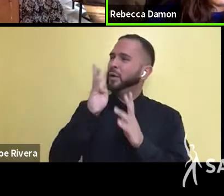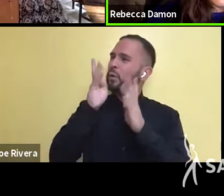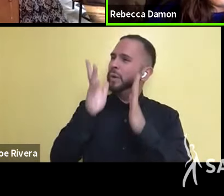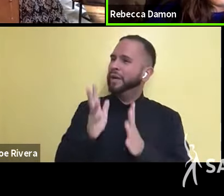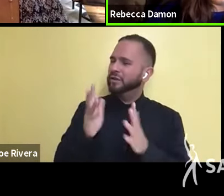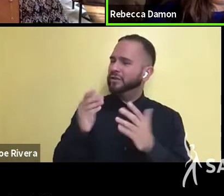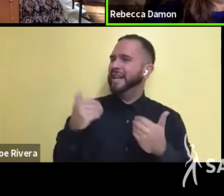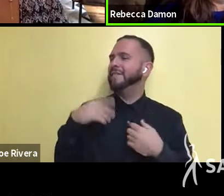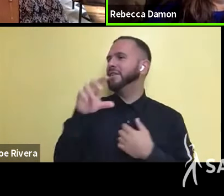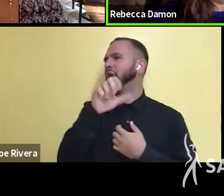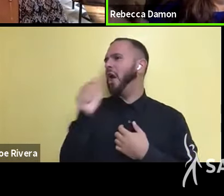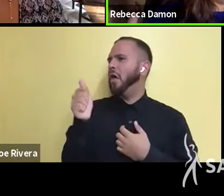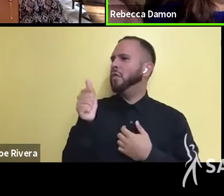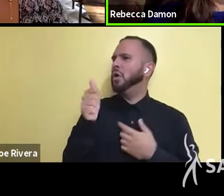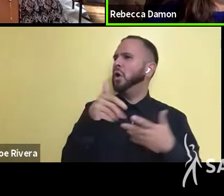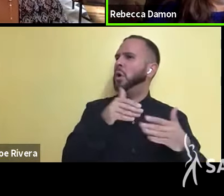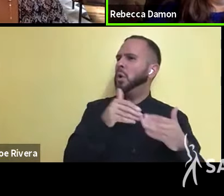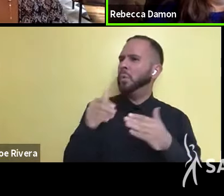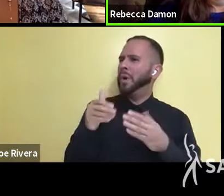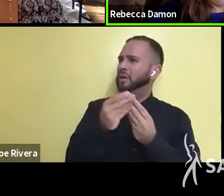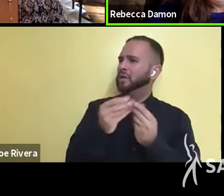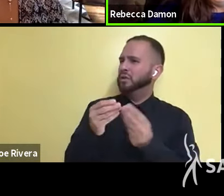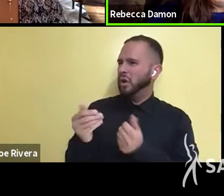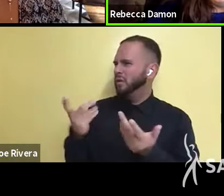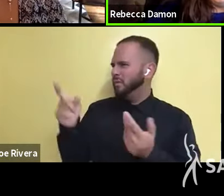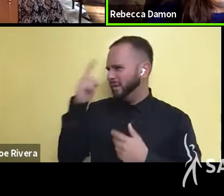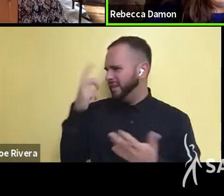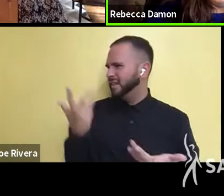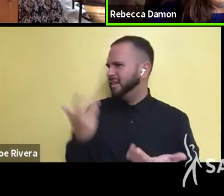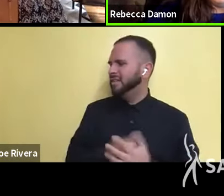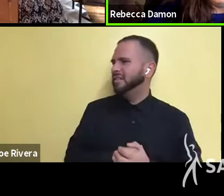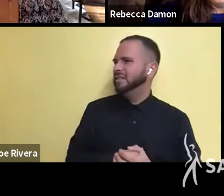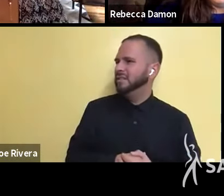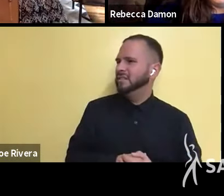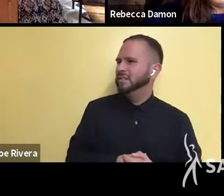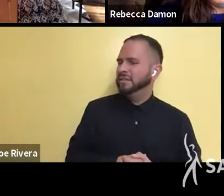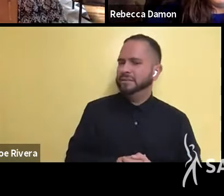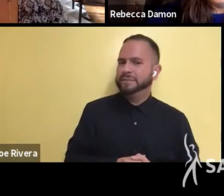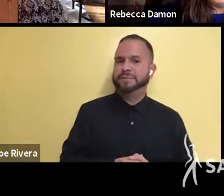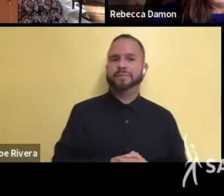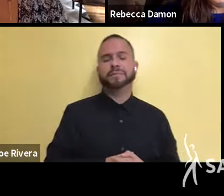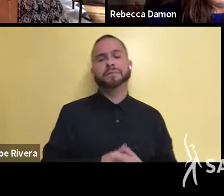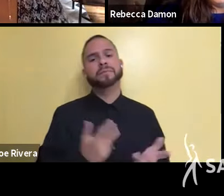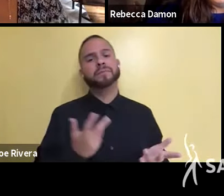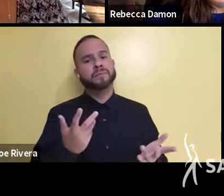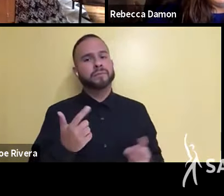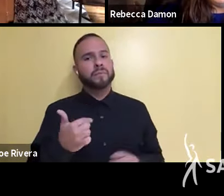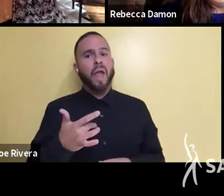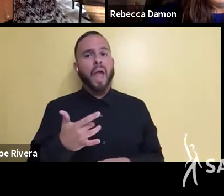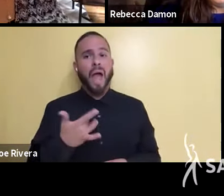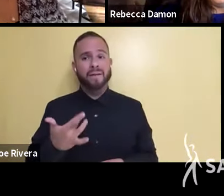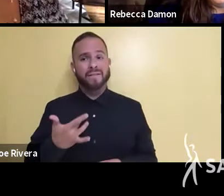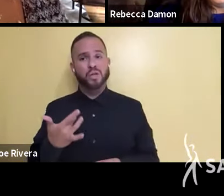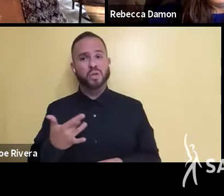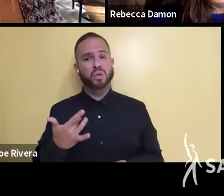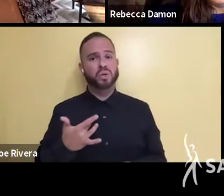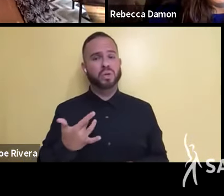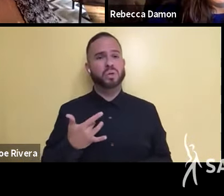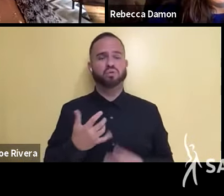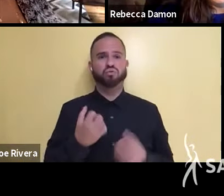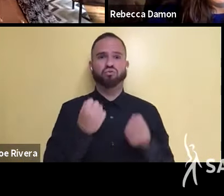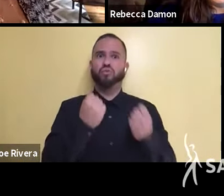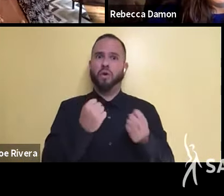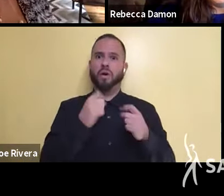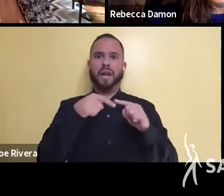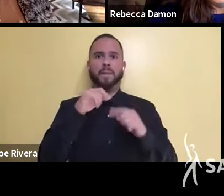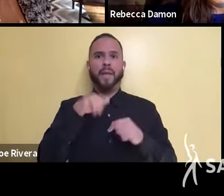resolve those copyright disputes? What are your thoughts on that? I feel so strongly about